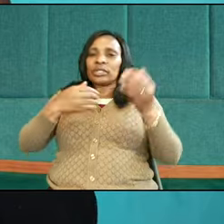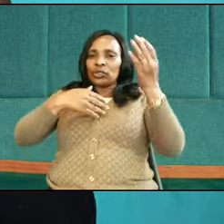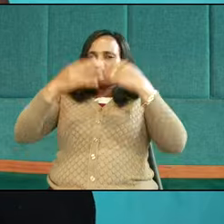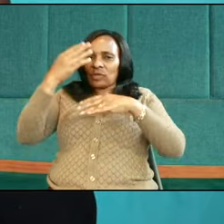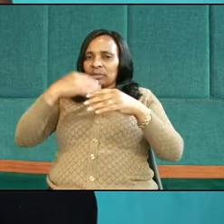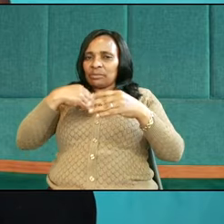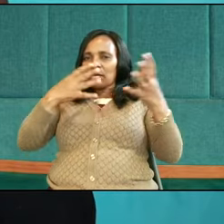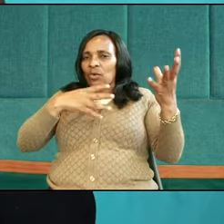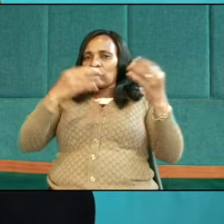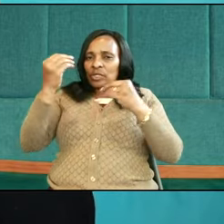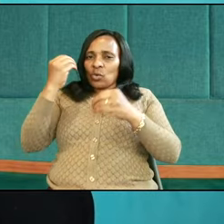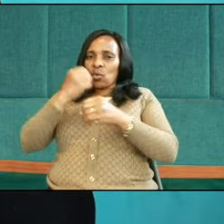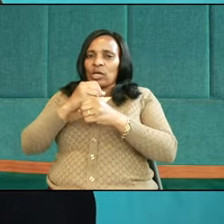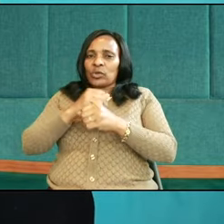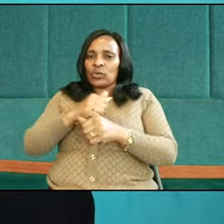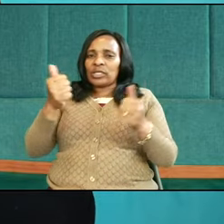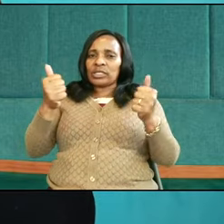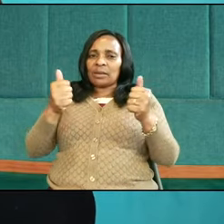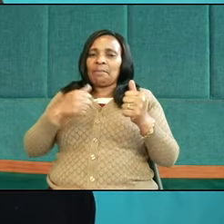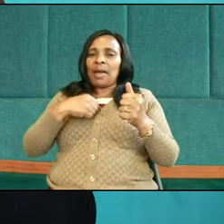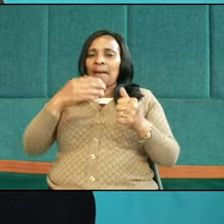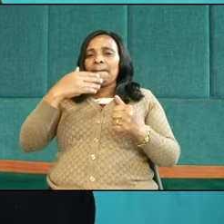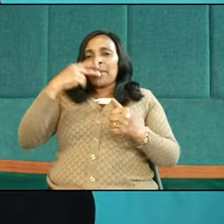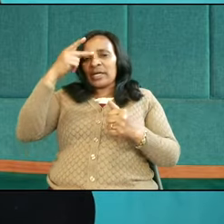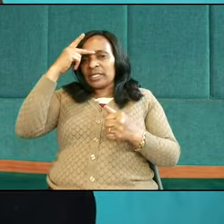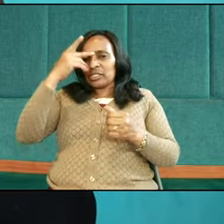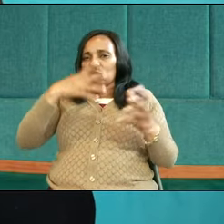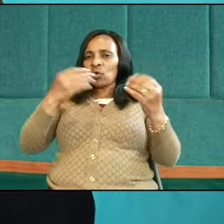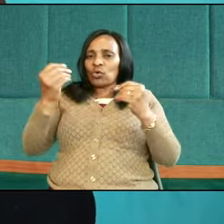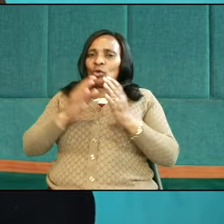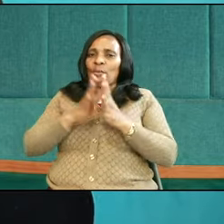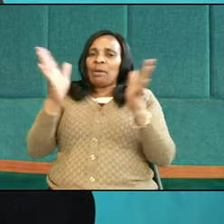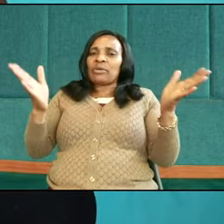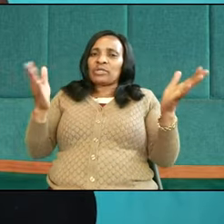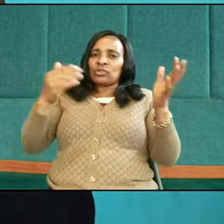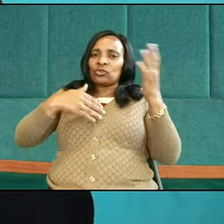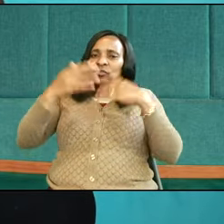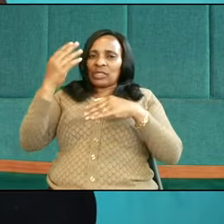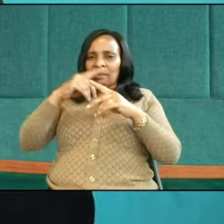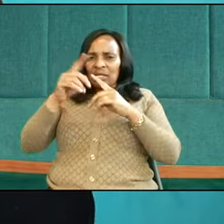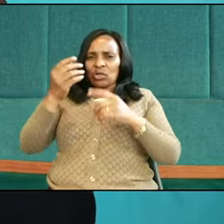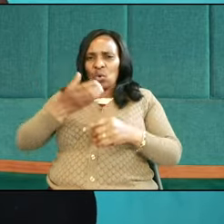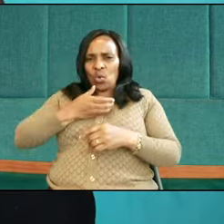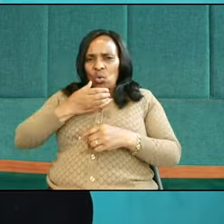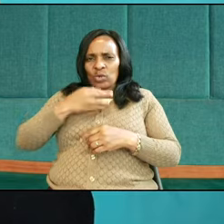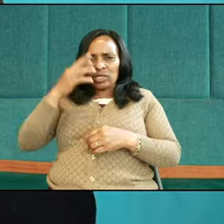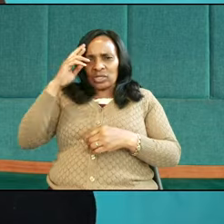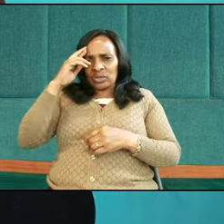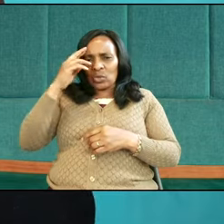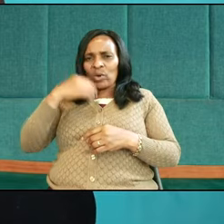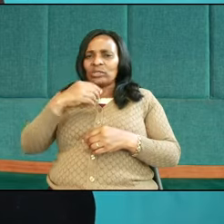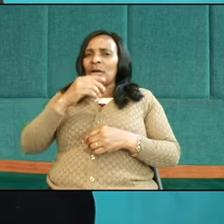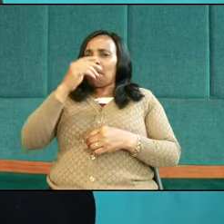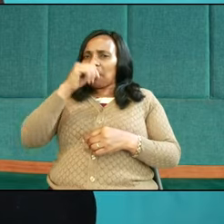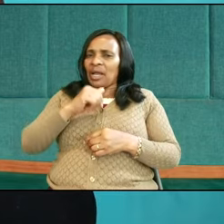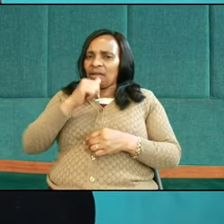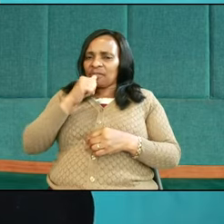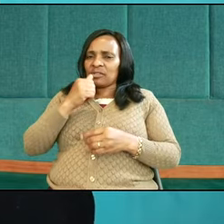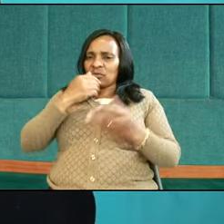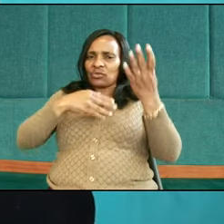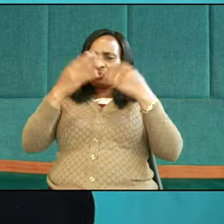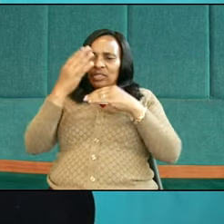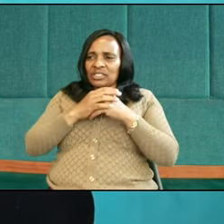that's how it worked out. Mm-hmm. You know, so my parents were like, go to a public university. Then for my own reasons, I was like, no, I want to go to a private